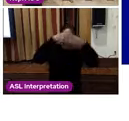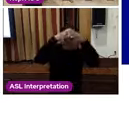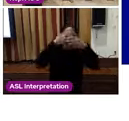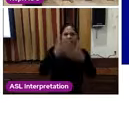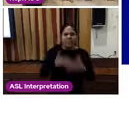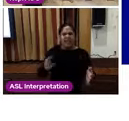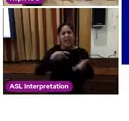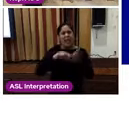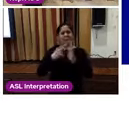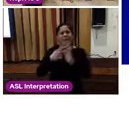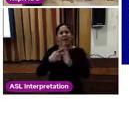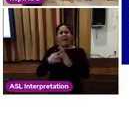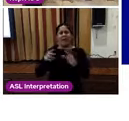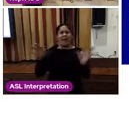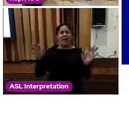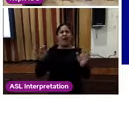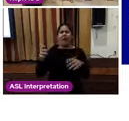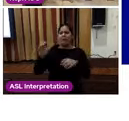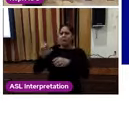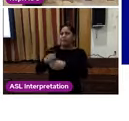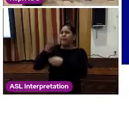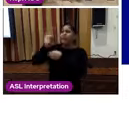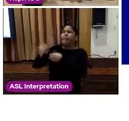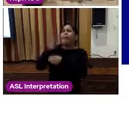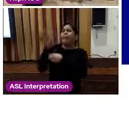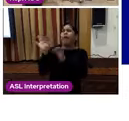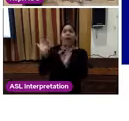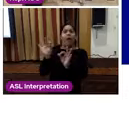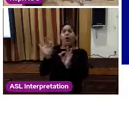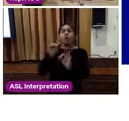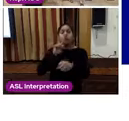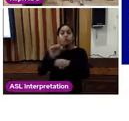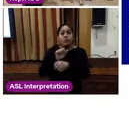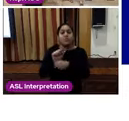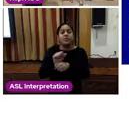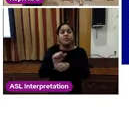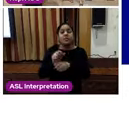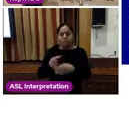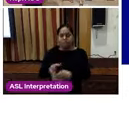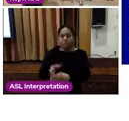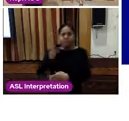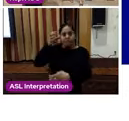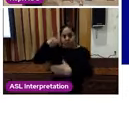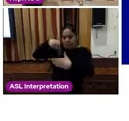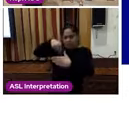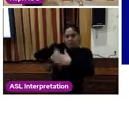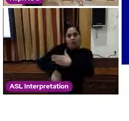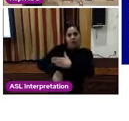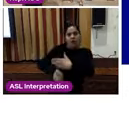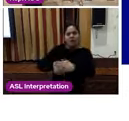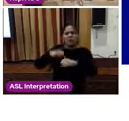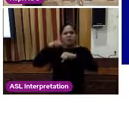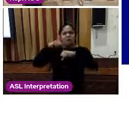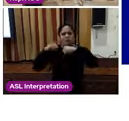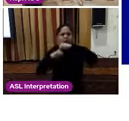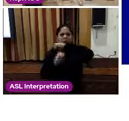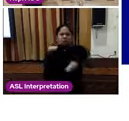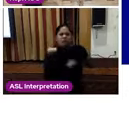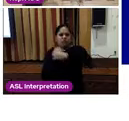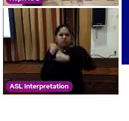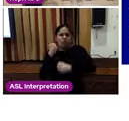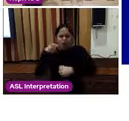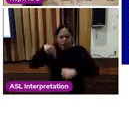you know, the turbines together at the top, but offshore wind is about constructing the pylons, those cement pylons,